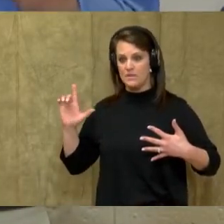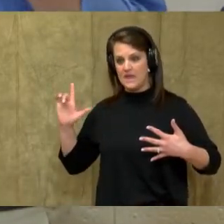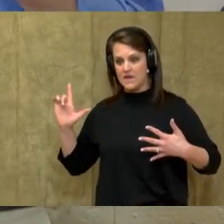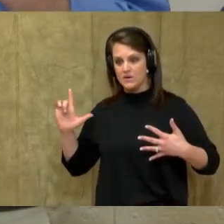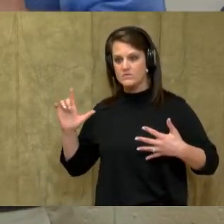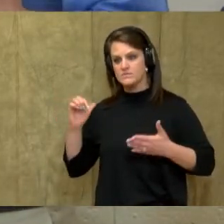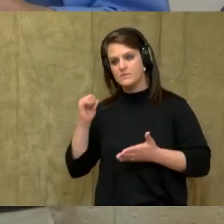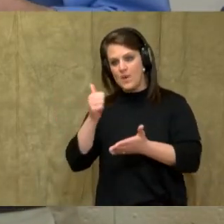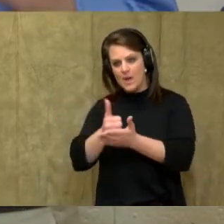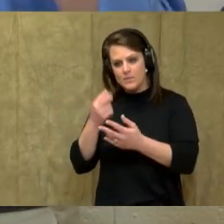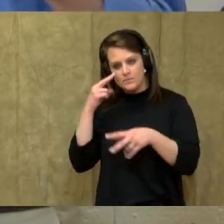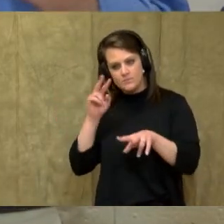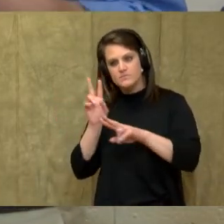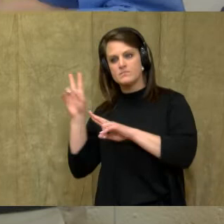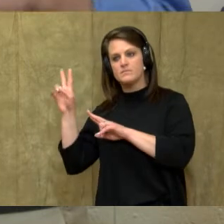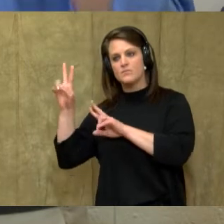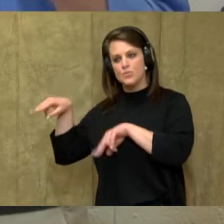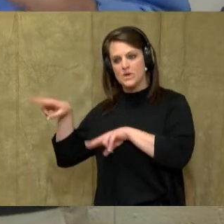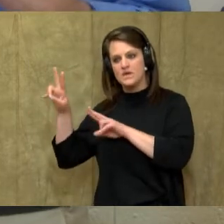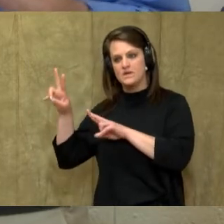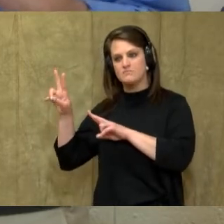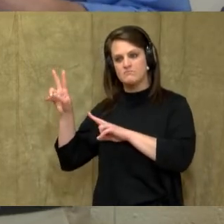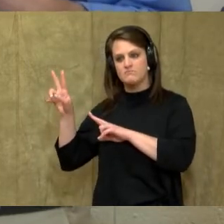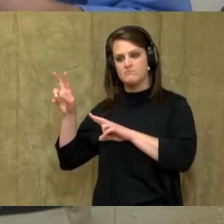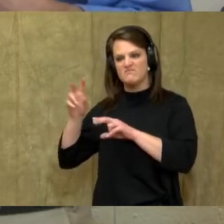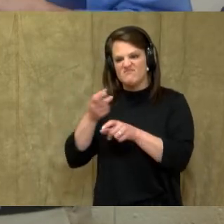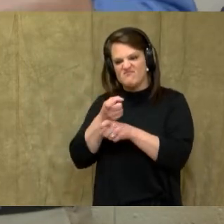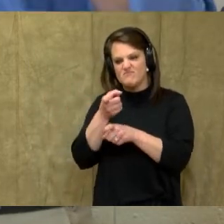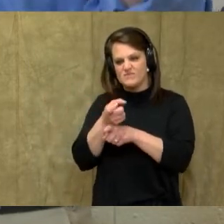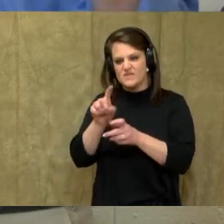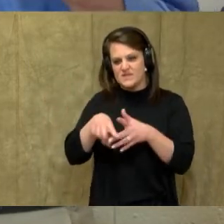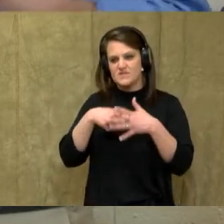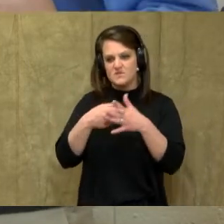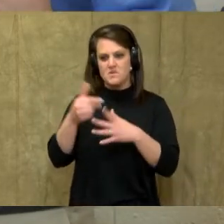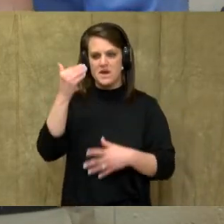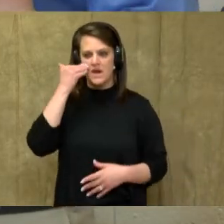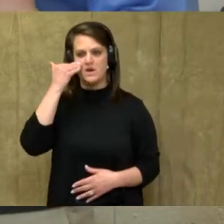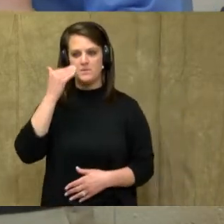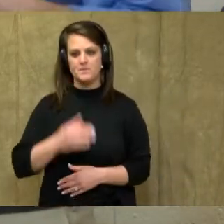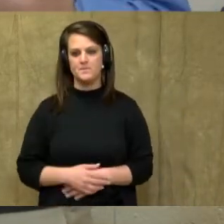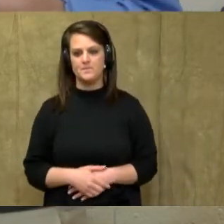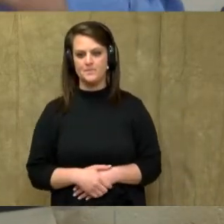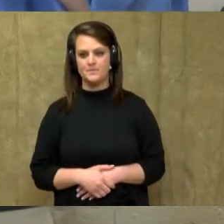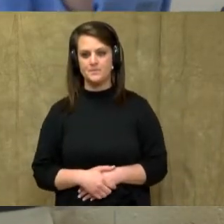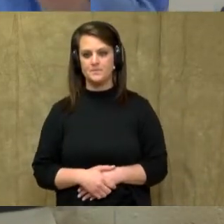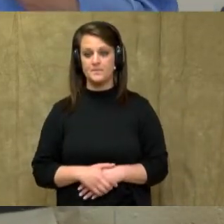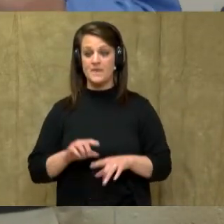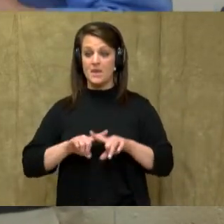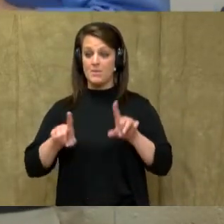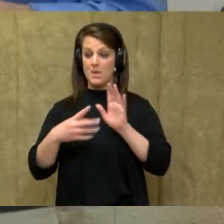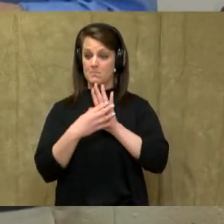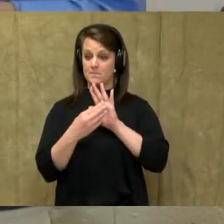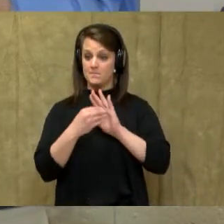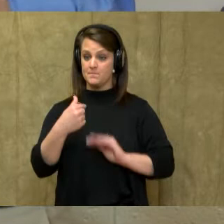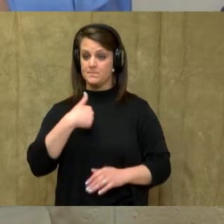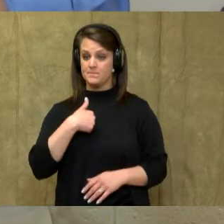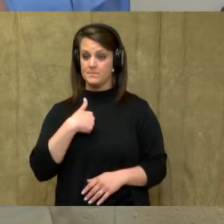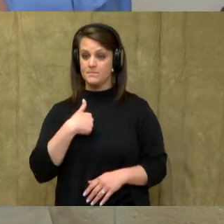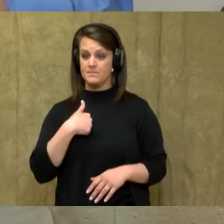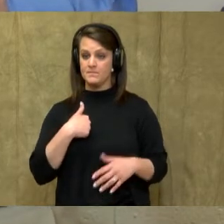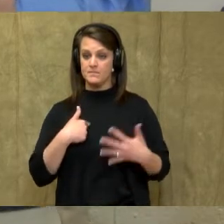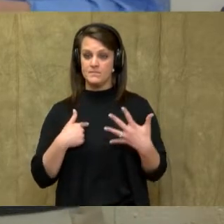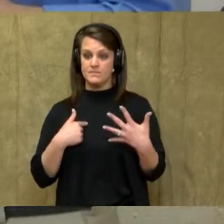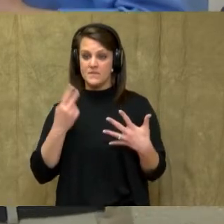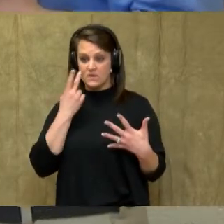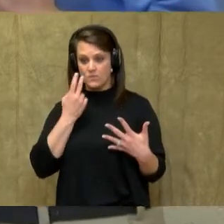so that hopefully will help you to keep up, because I know it is tricky here in the beginning when we're just learning this. But repeat after me,